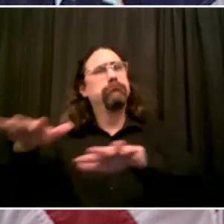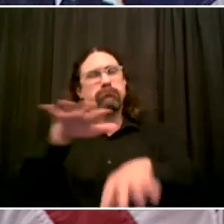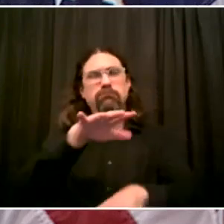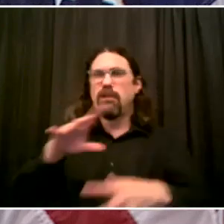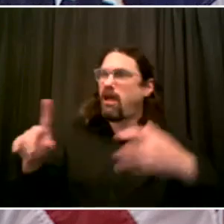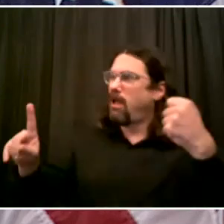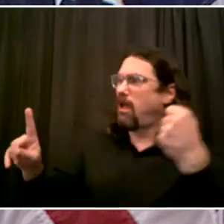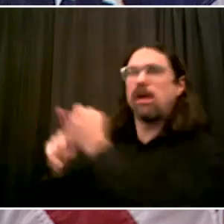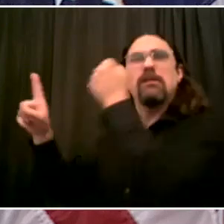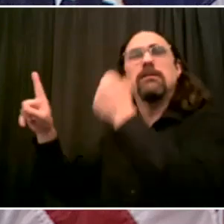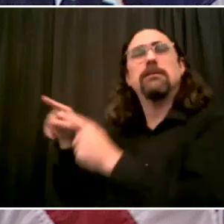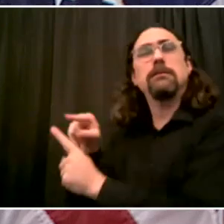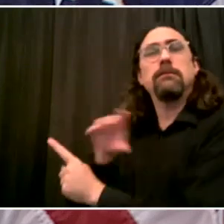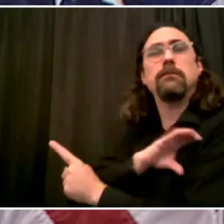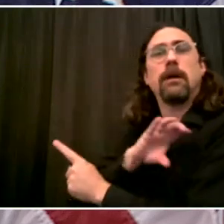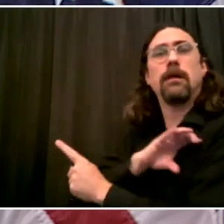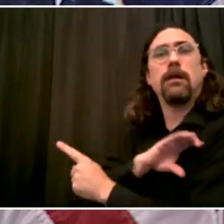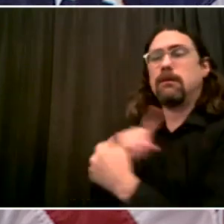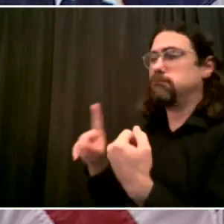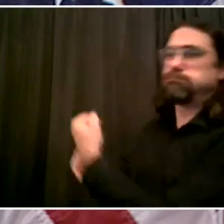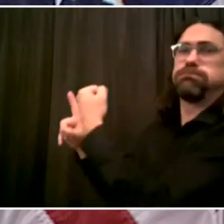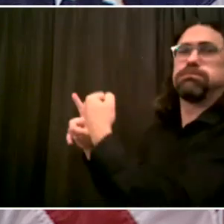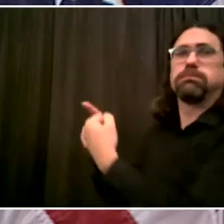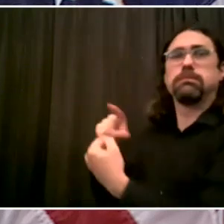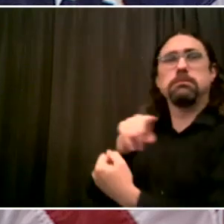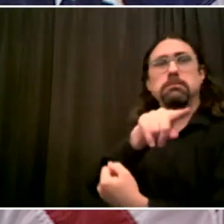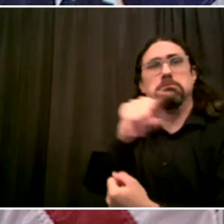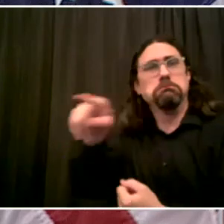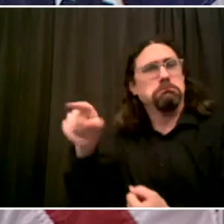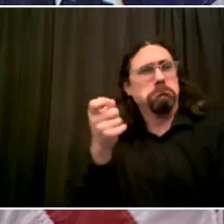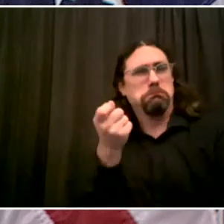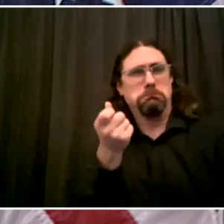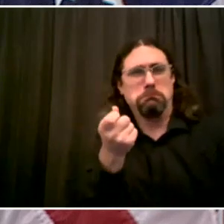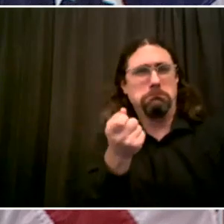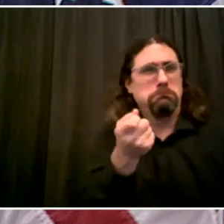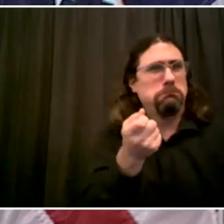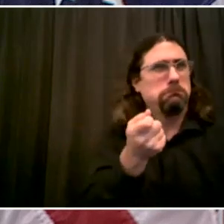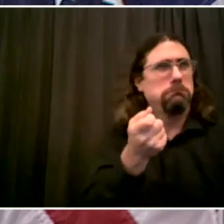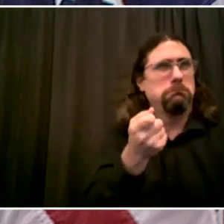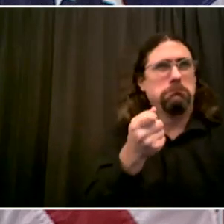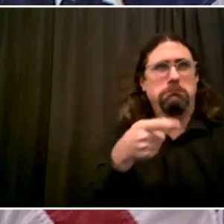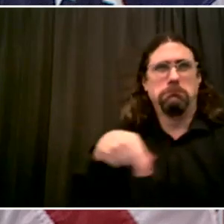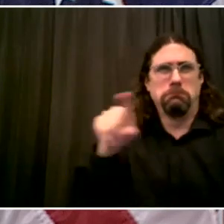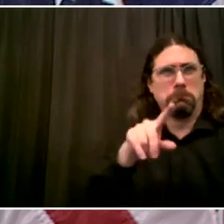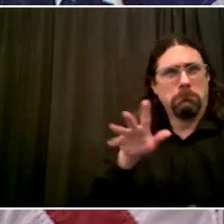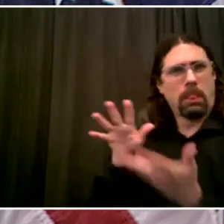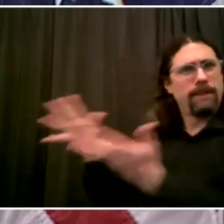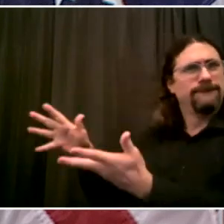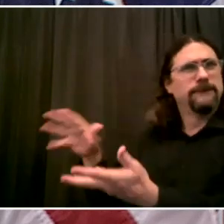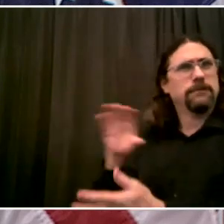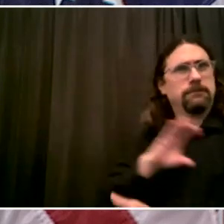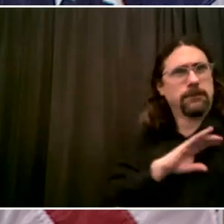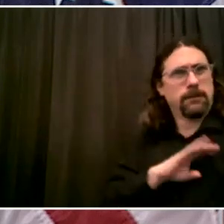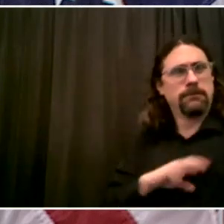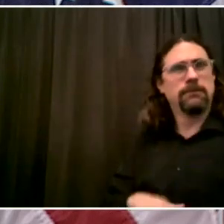attempts at violence. And this is the point I always want to make to people. We've got a very few